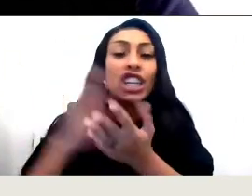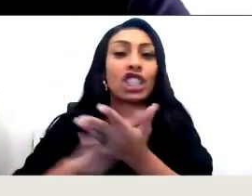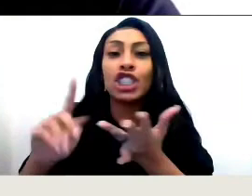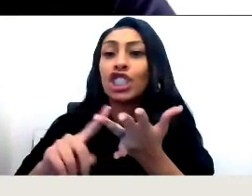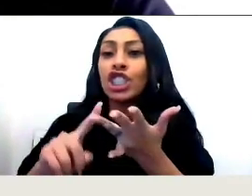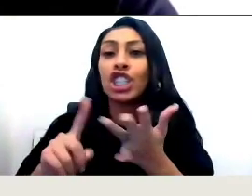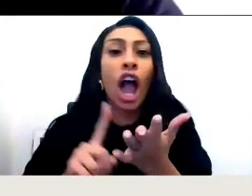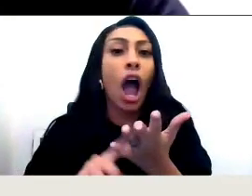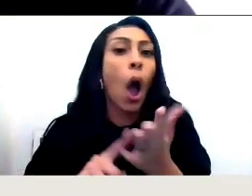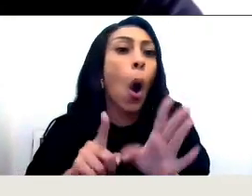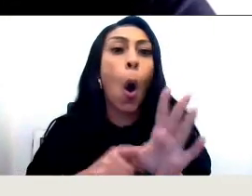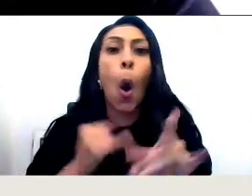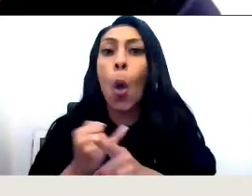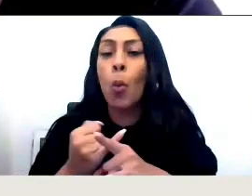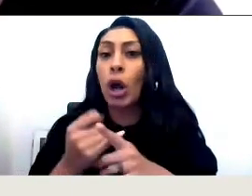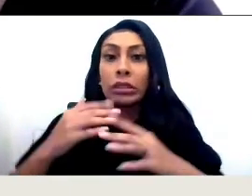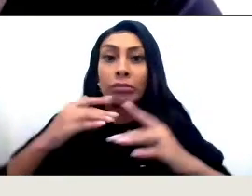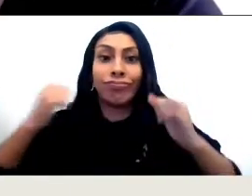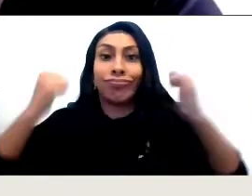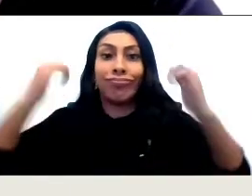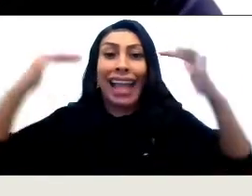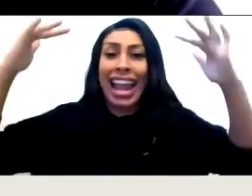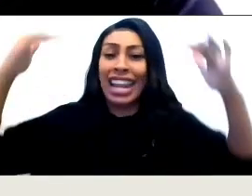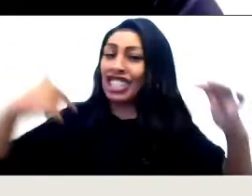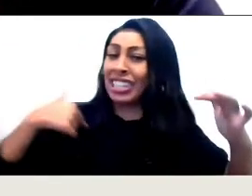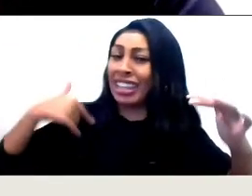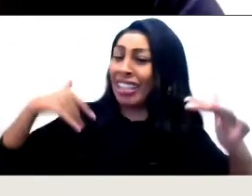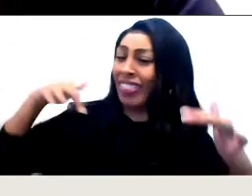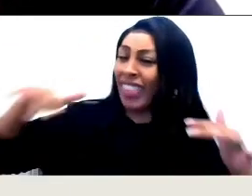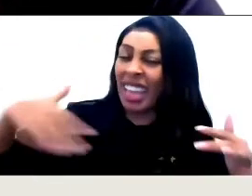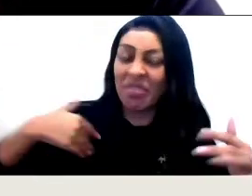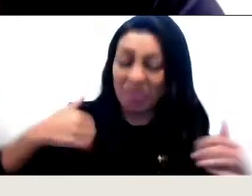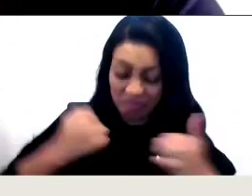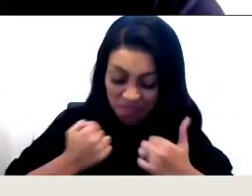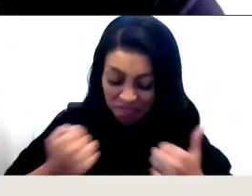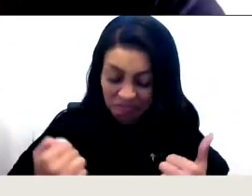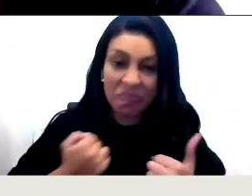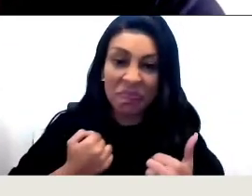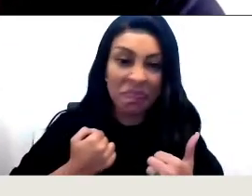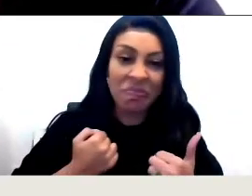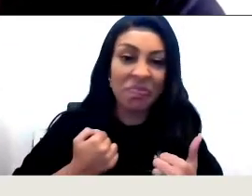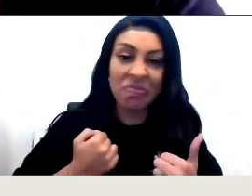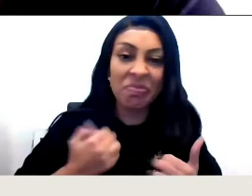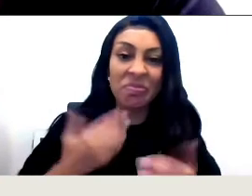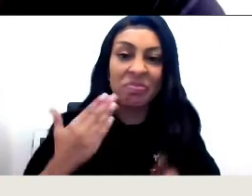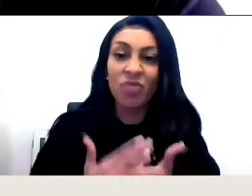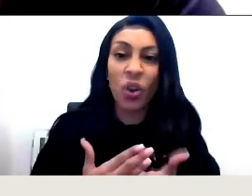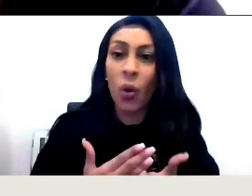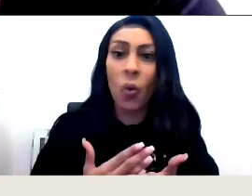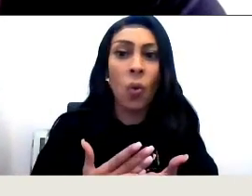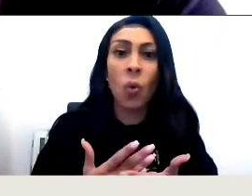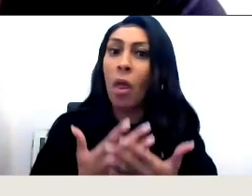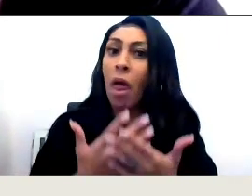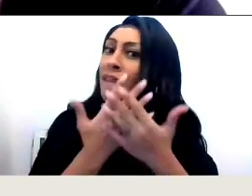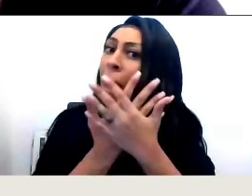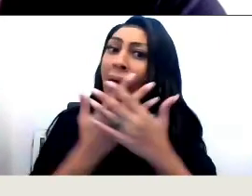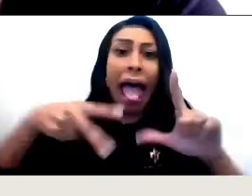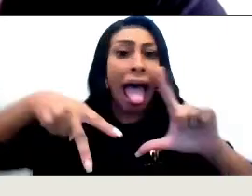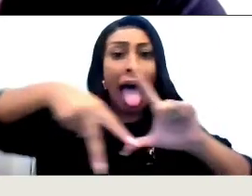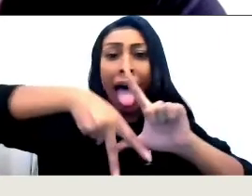energy of the town. But there were, and the truth is, LA has many, many, many sides to it.